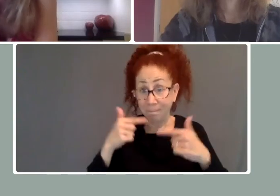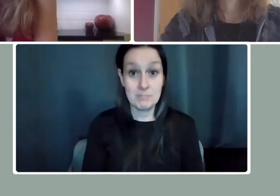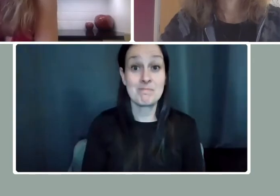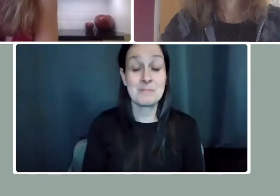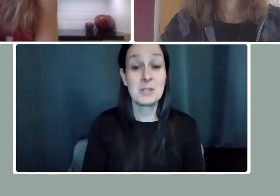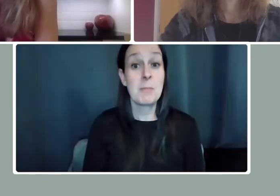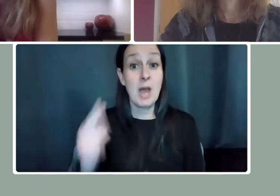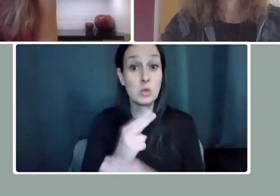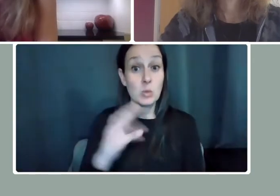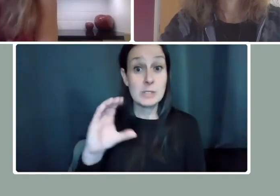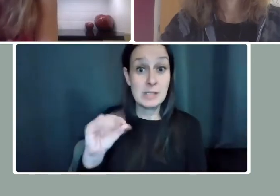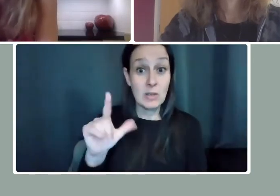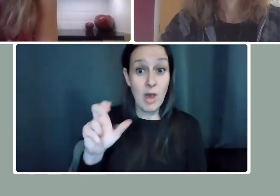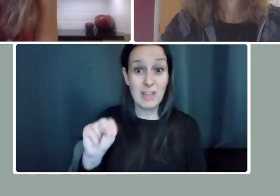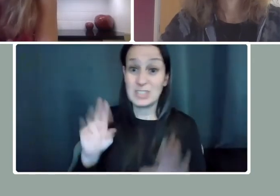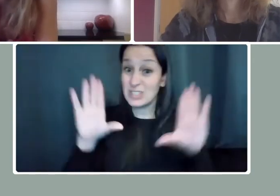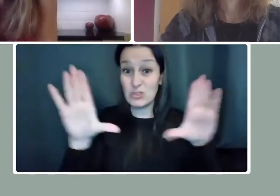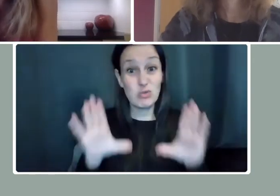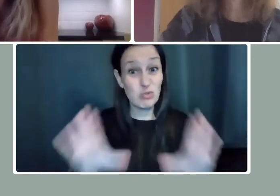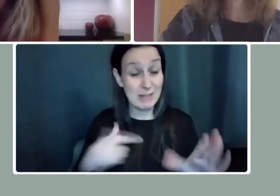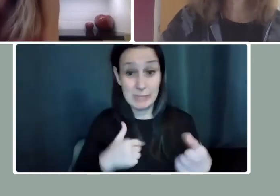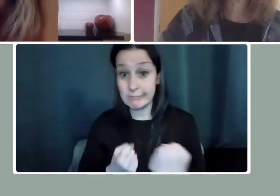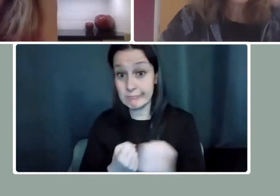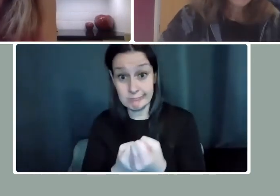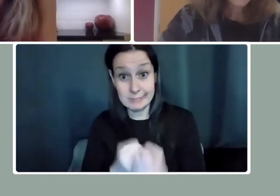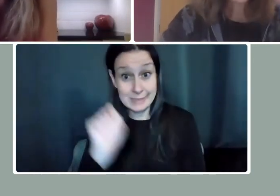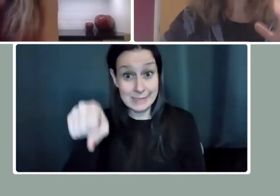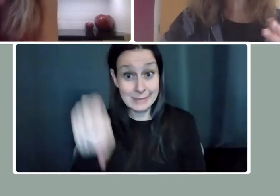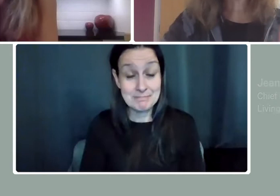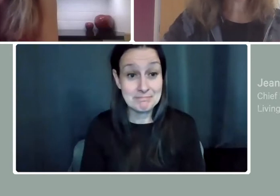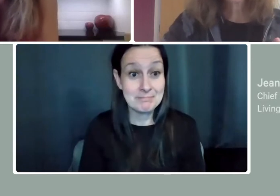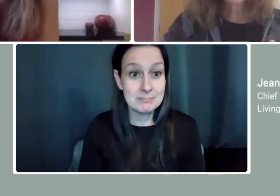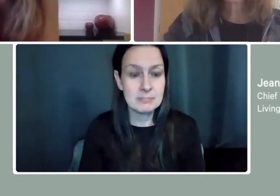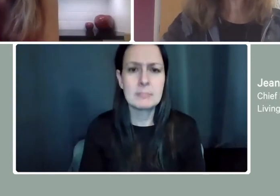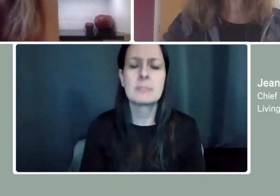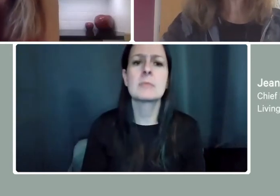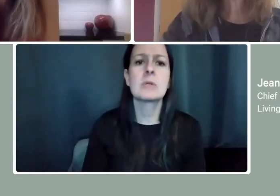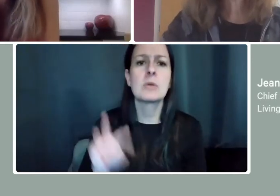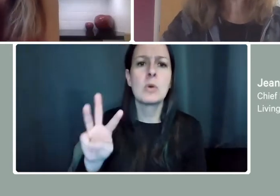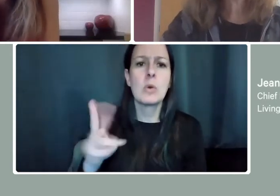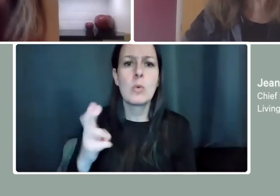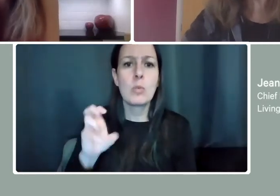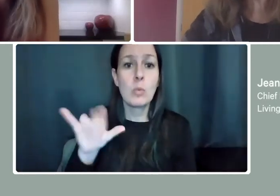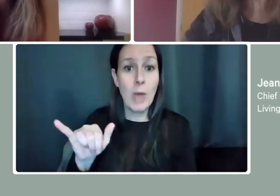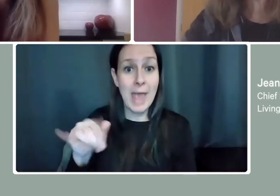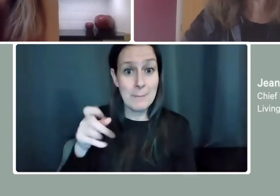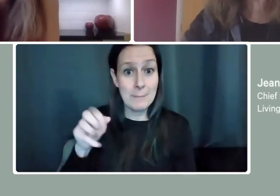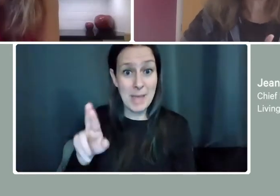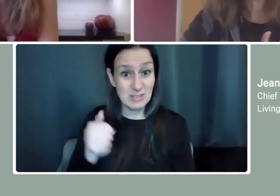collagen is great. I mean, I'm all for it. Okay. And is whey powder a complete